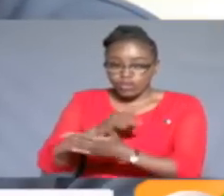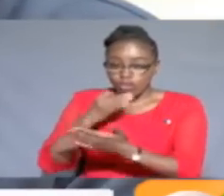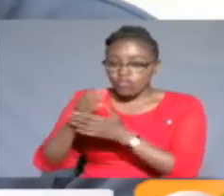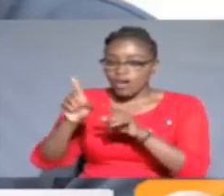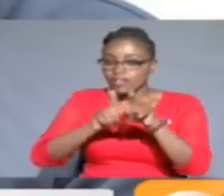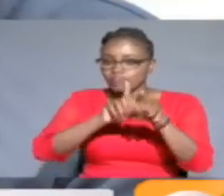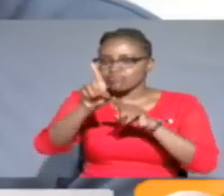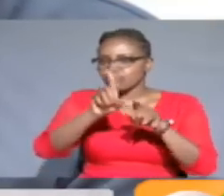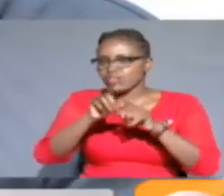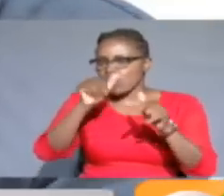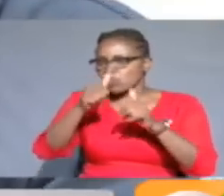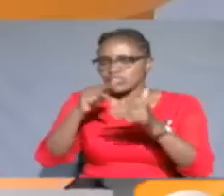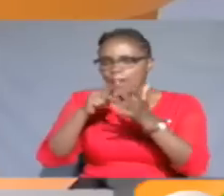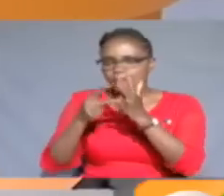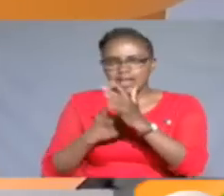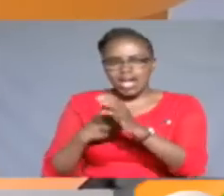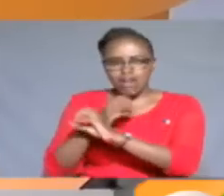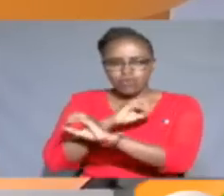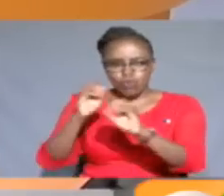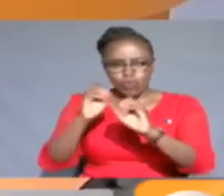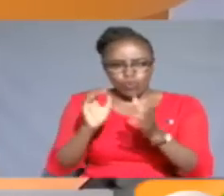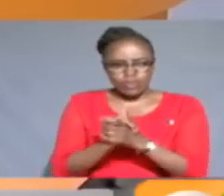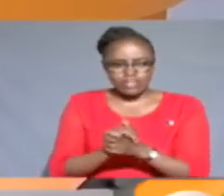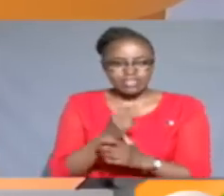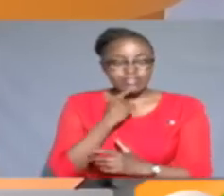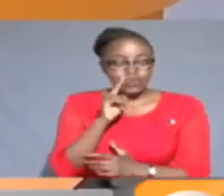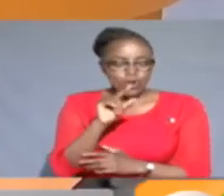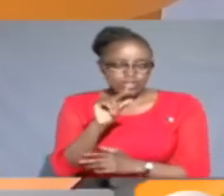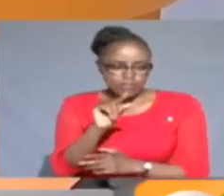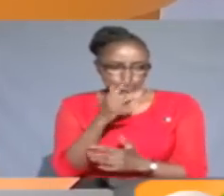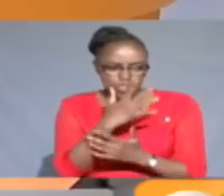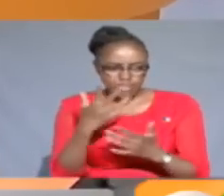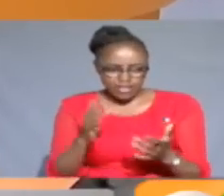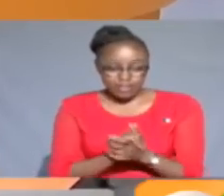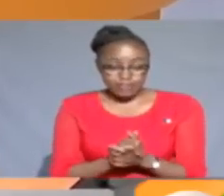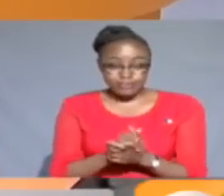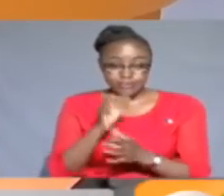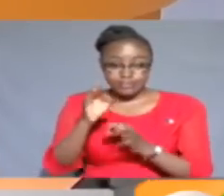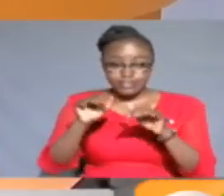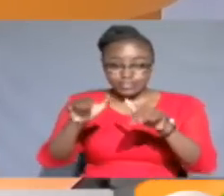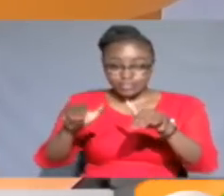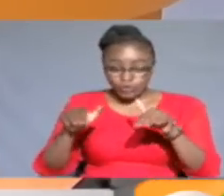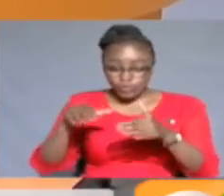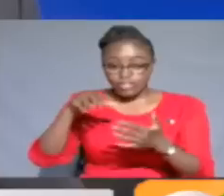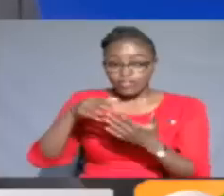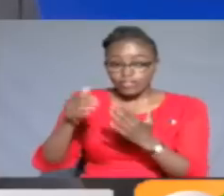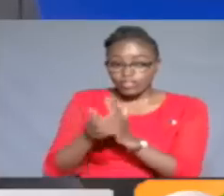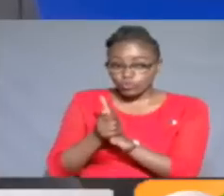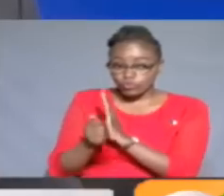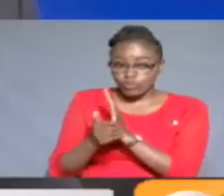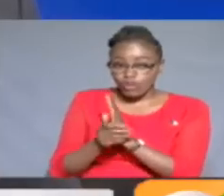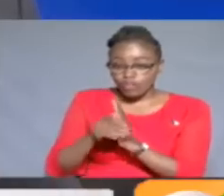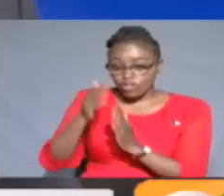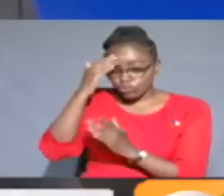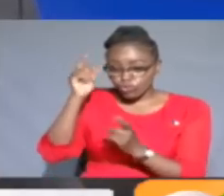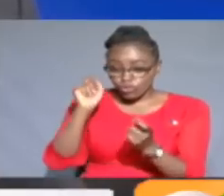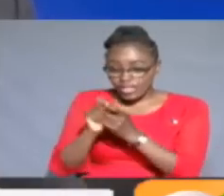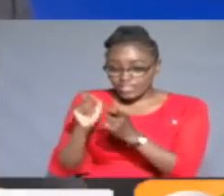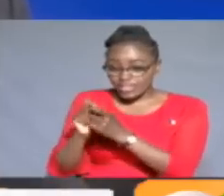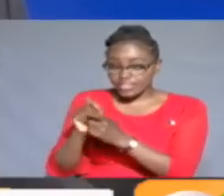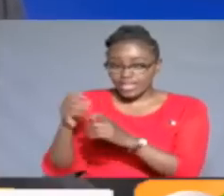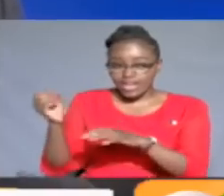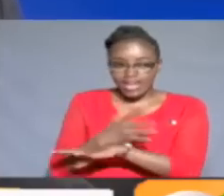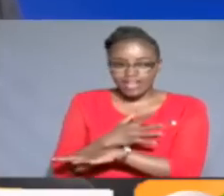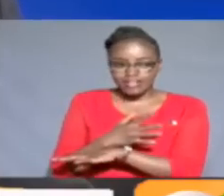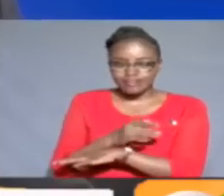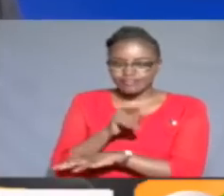have no meaning. Let me just say one thing small. If you wait for a specialist to diagnose your cancer, you